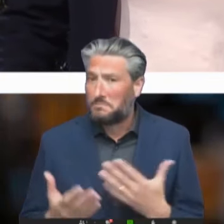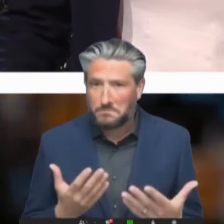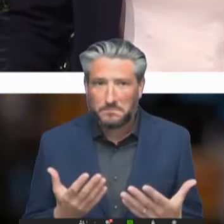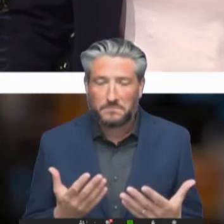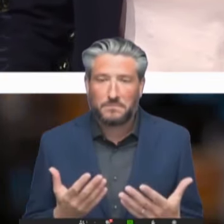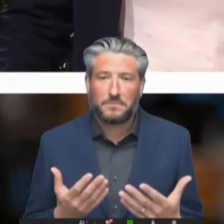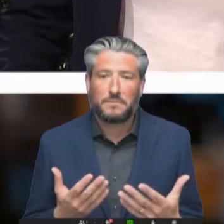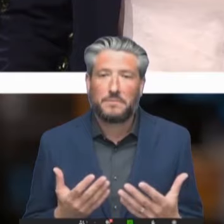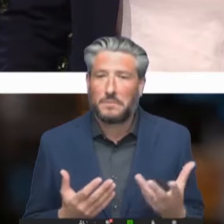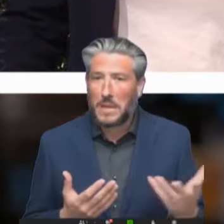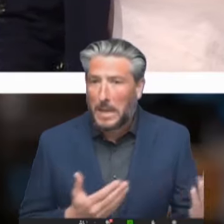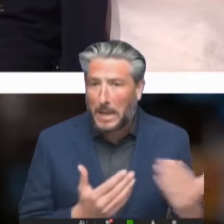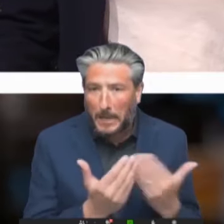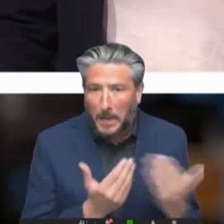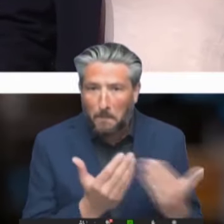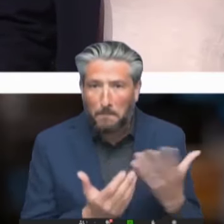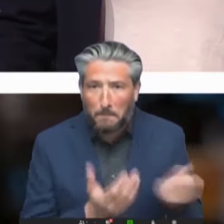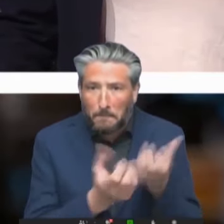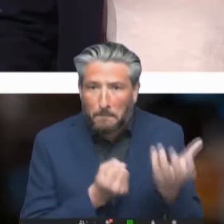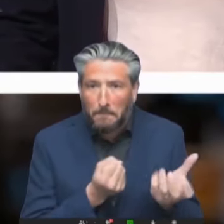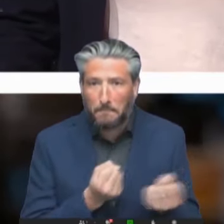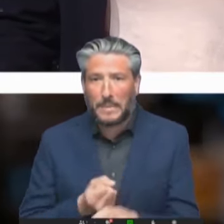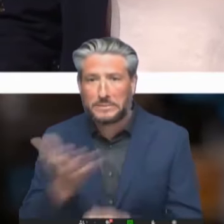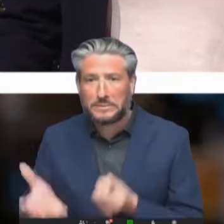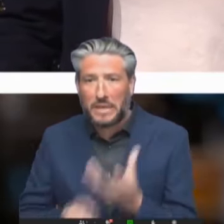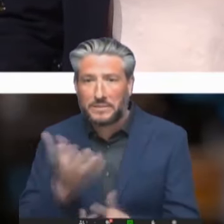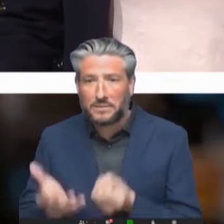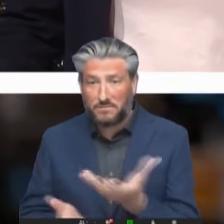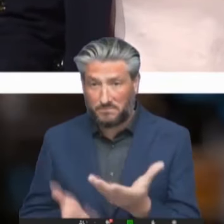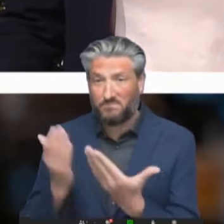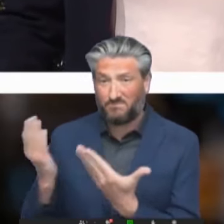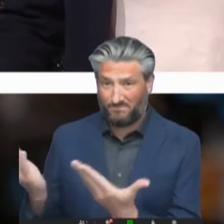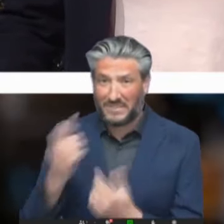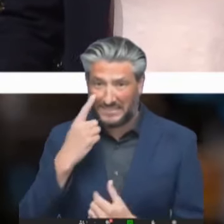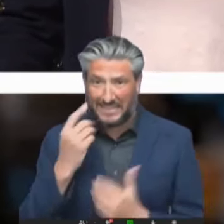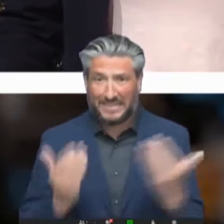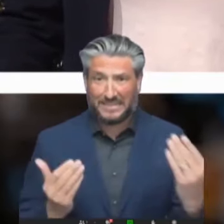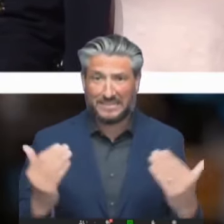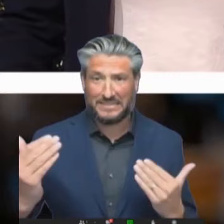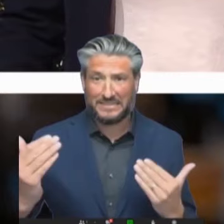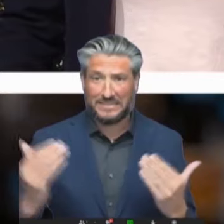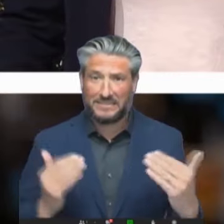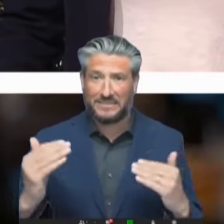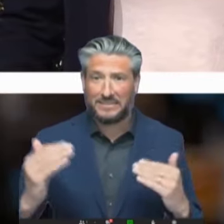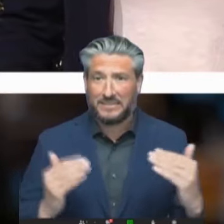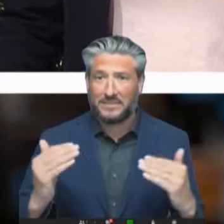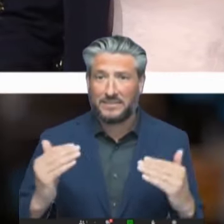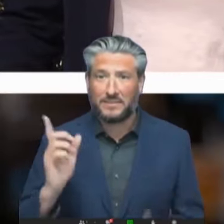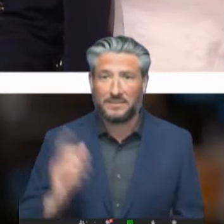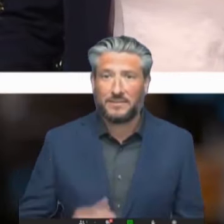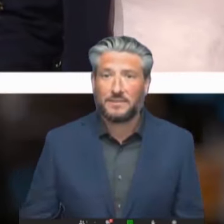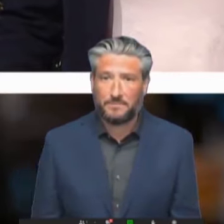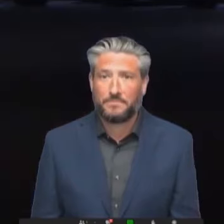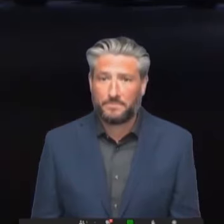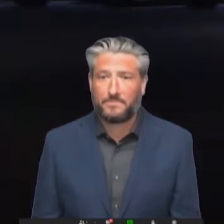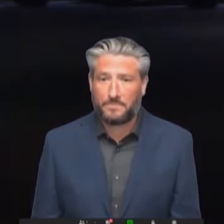euros compared to minus 557 million euros in 2019. This change is mainly due to the sharp